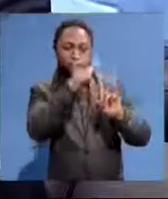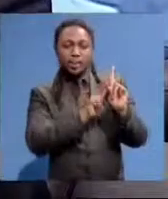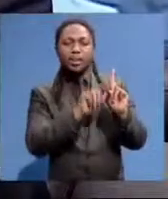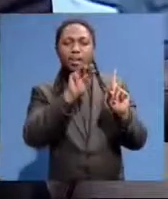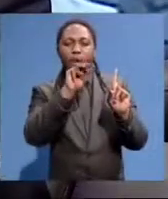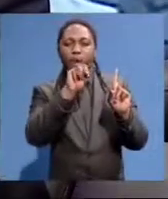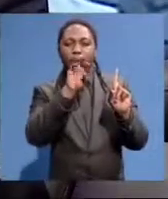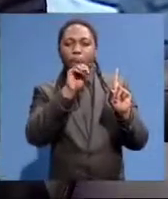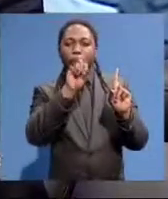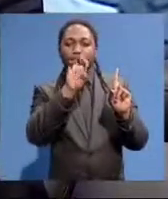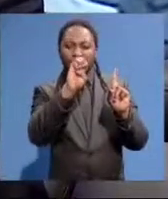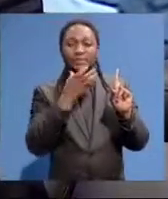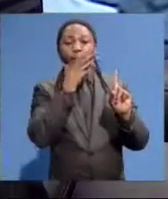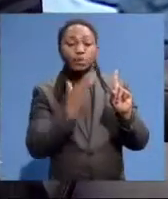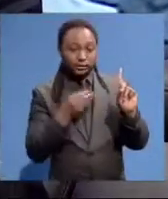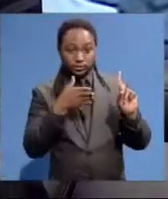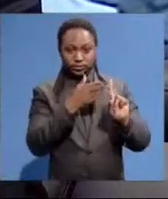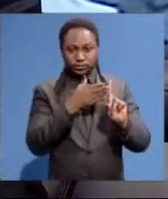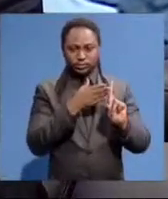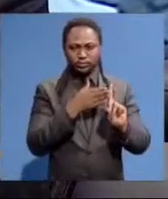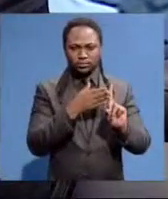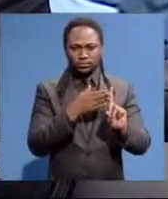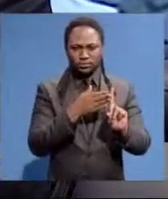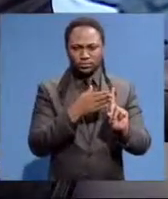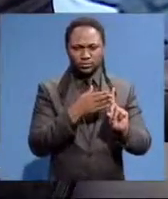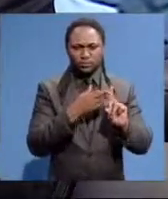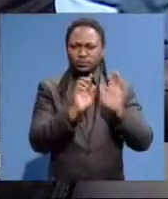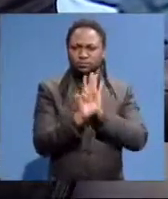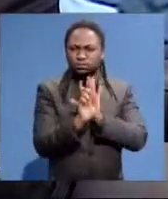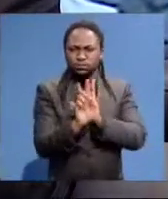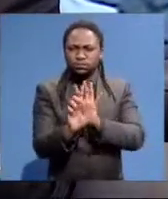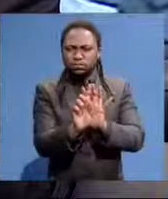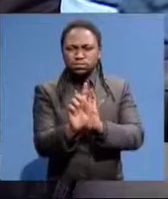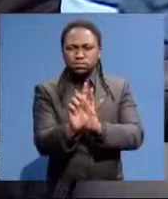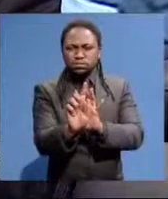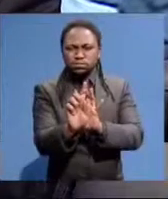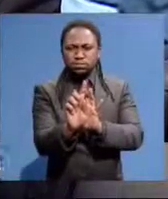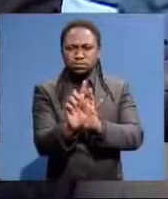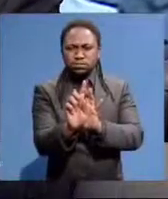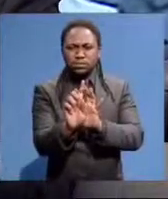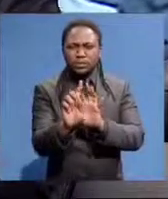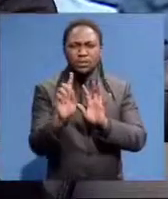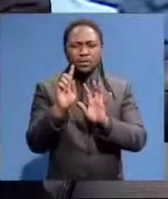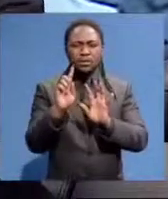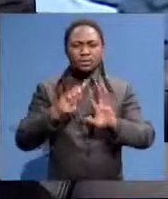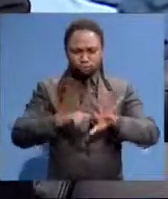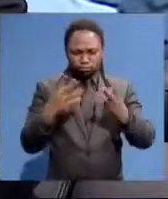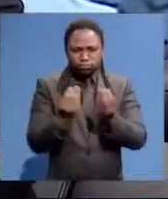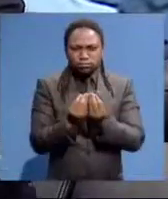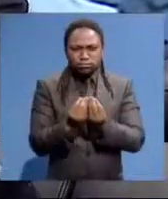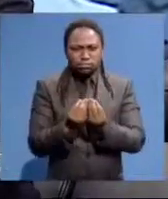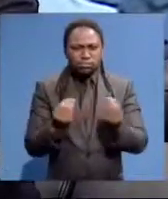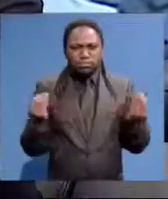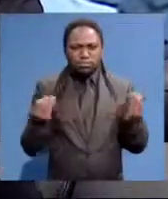Aaron. What happened after that? For us to juxtapose that and say, look at where the Jews are